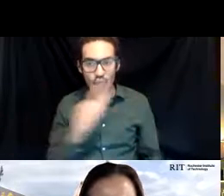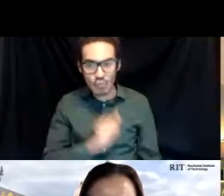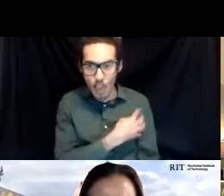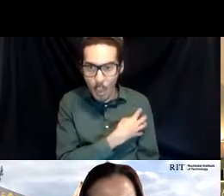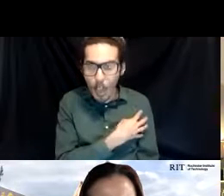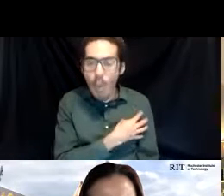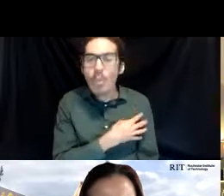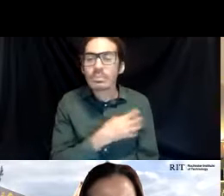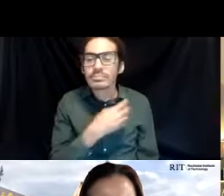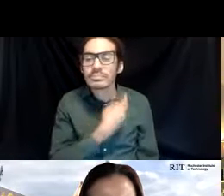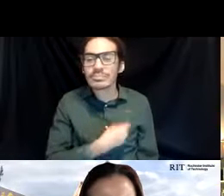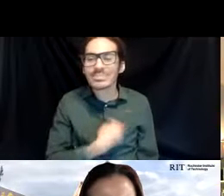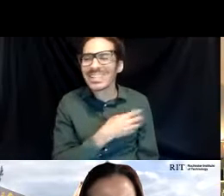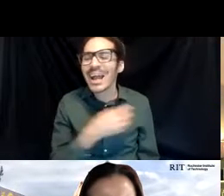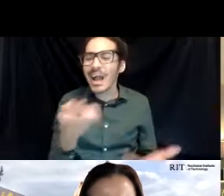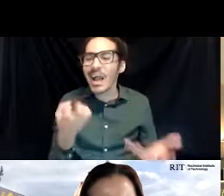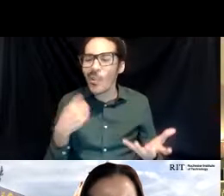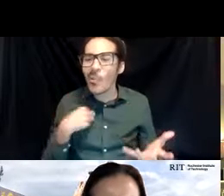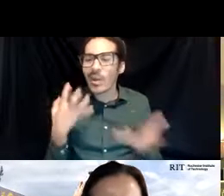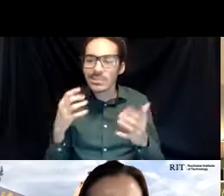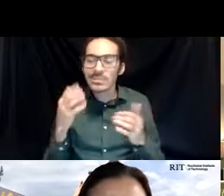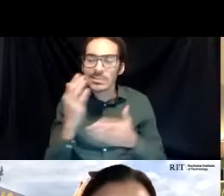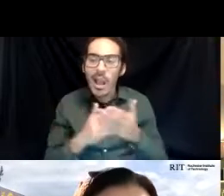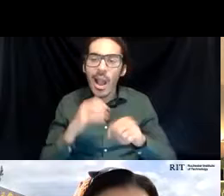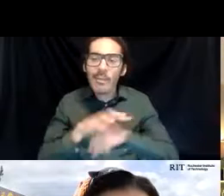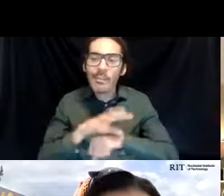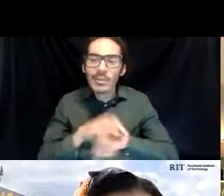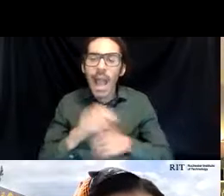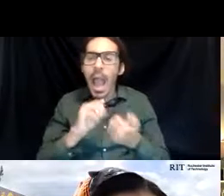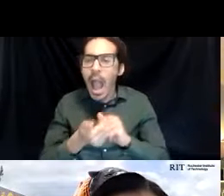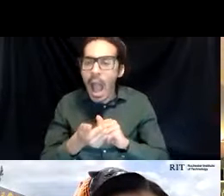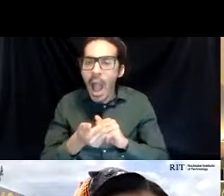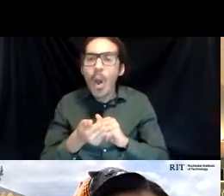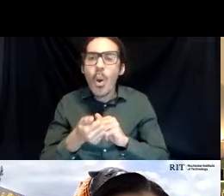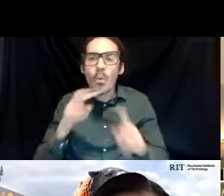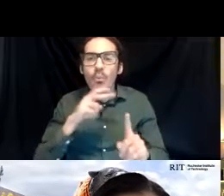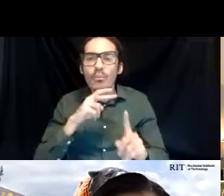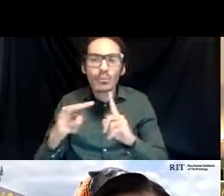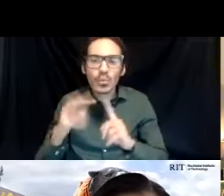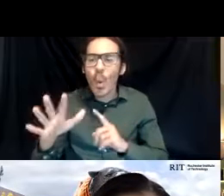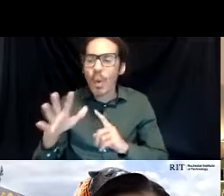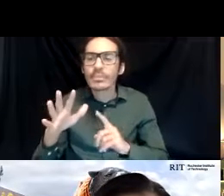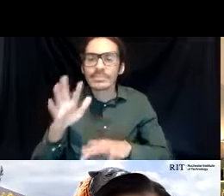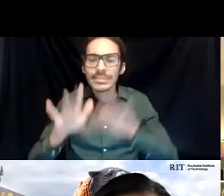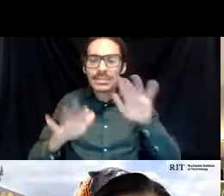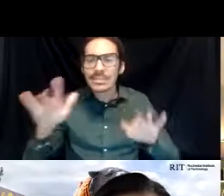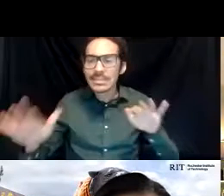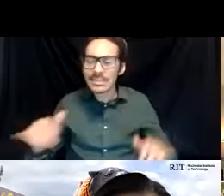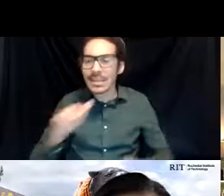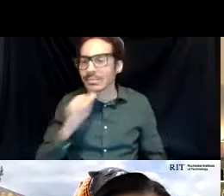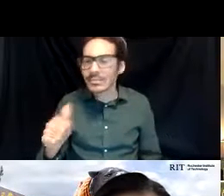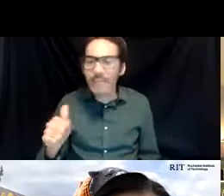bit of a question of some advice on how to maybe view your diversity as something that isn't like a